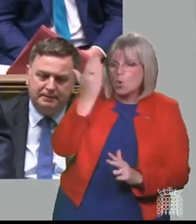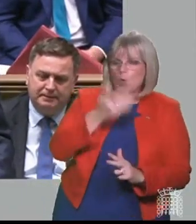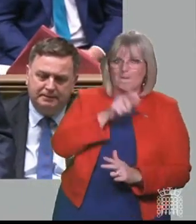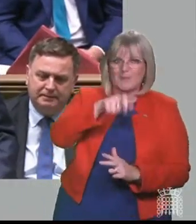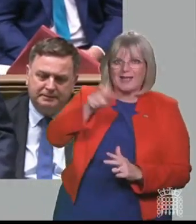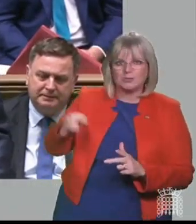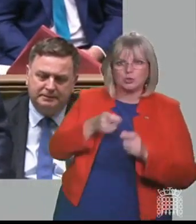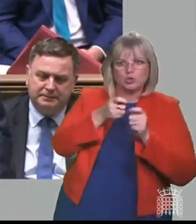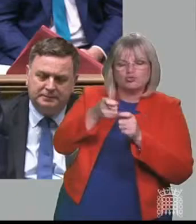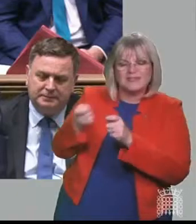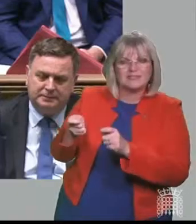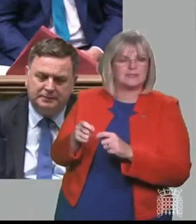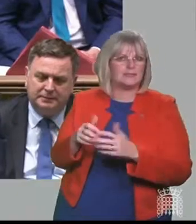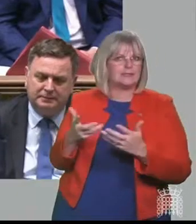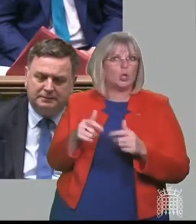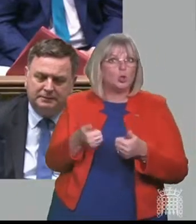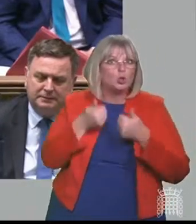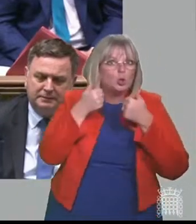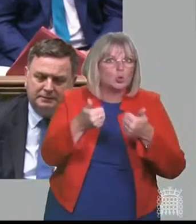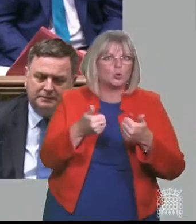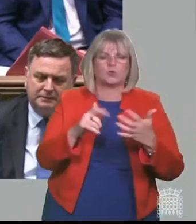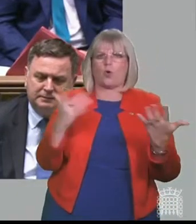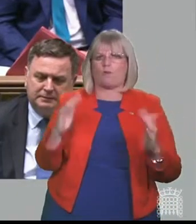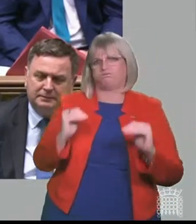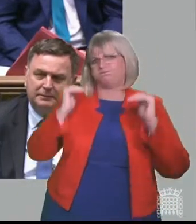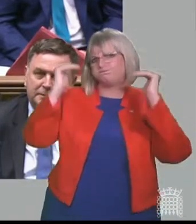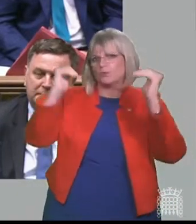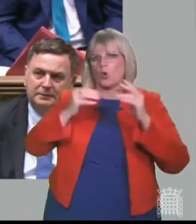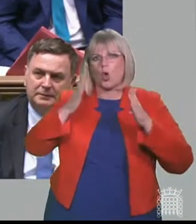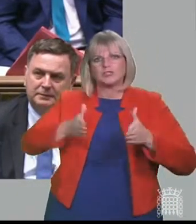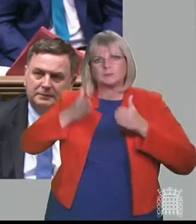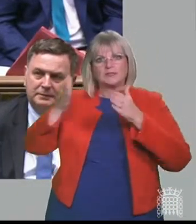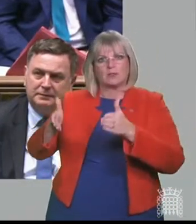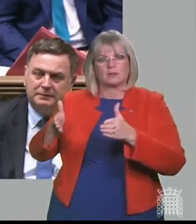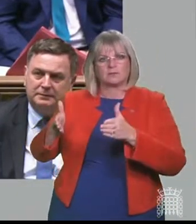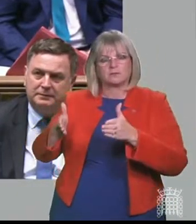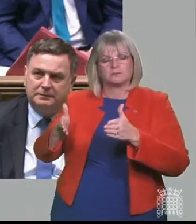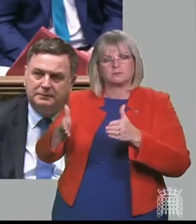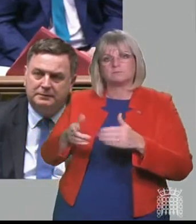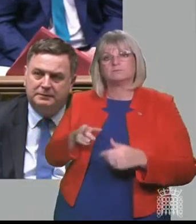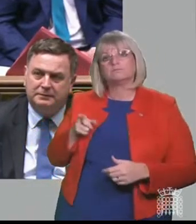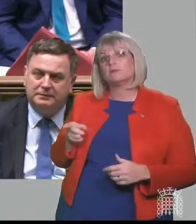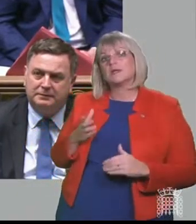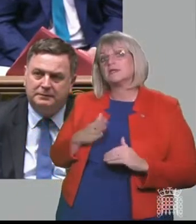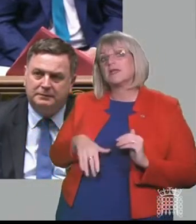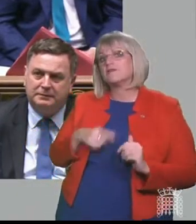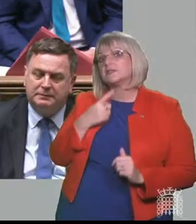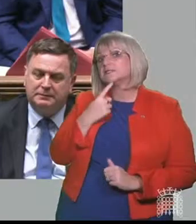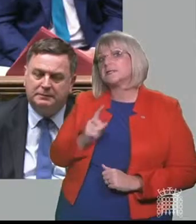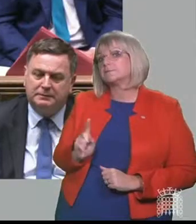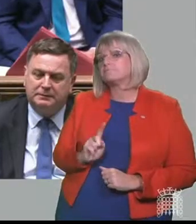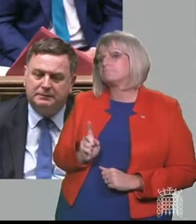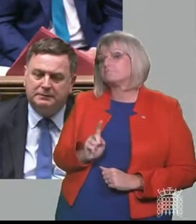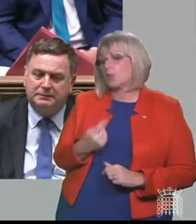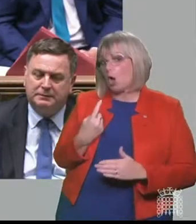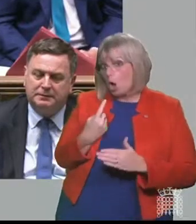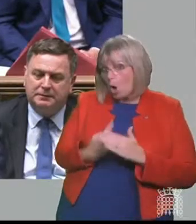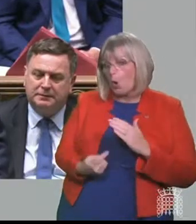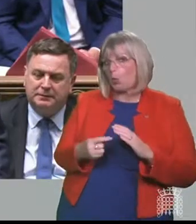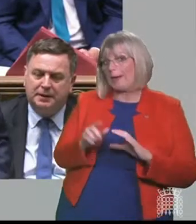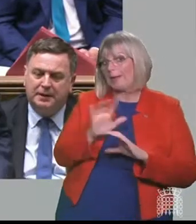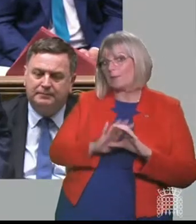outstanding hospitals, again, what she didn't mention is the only place in Britain that NHS funding has been cut